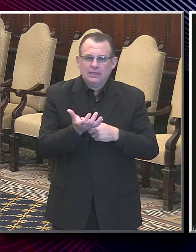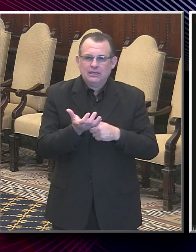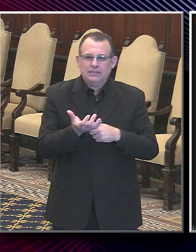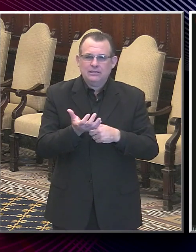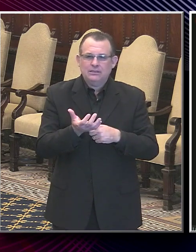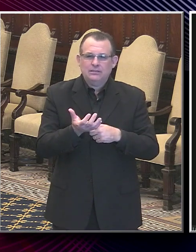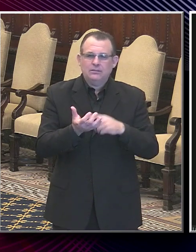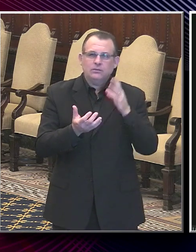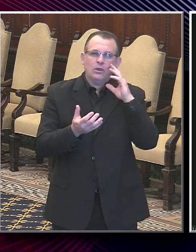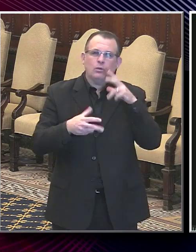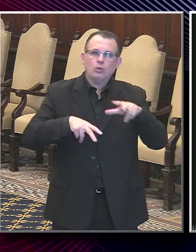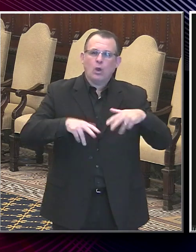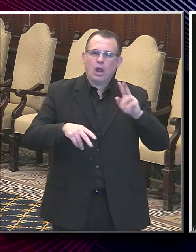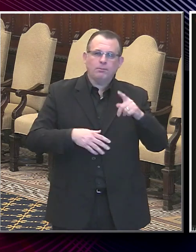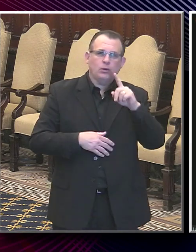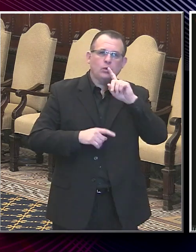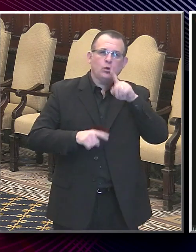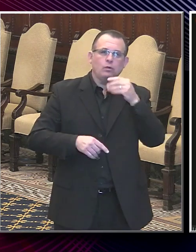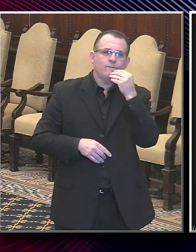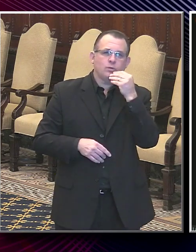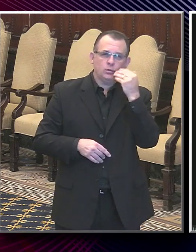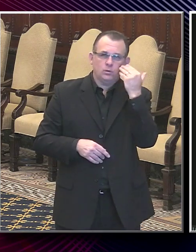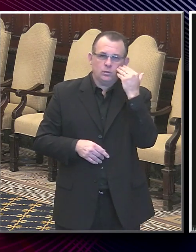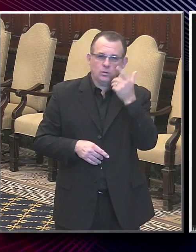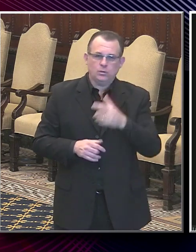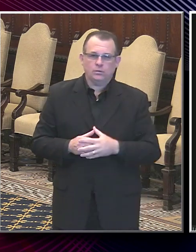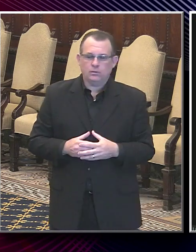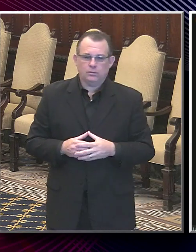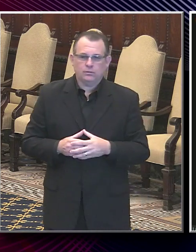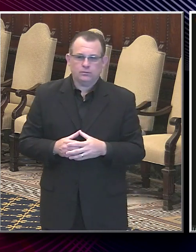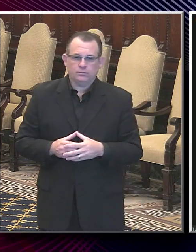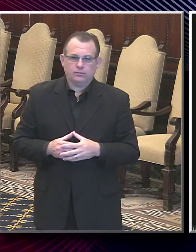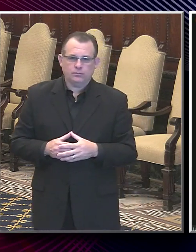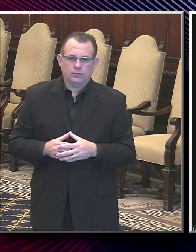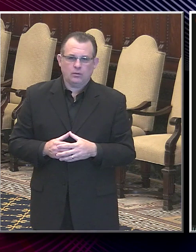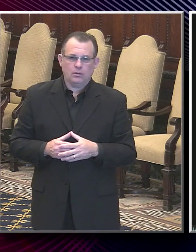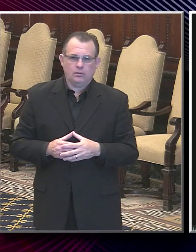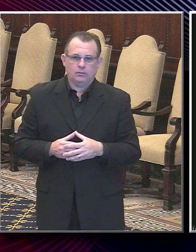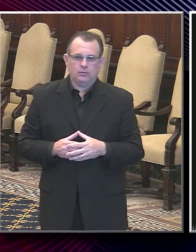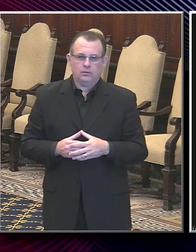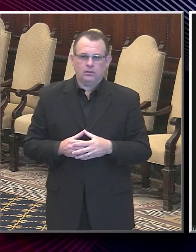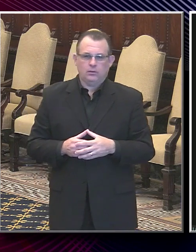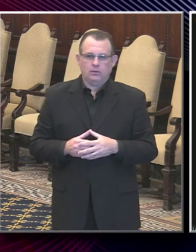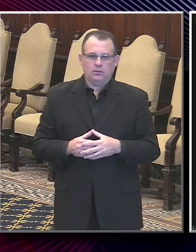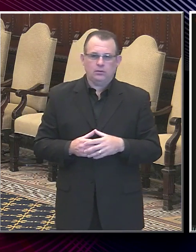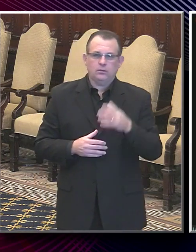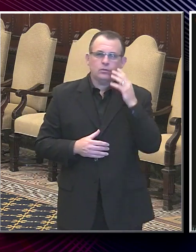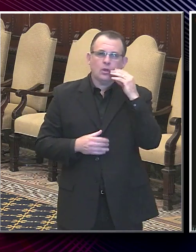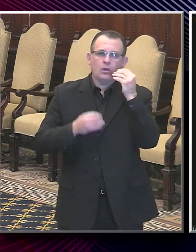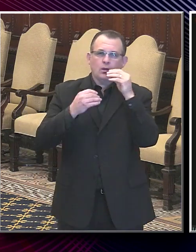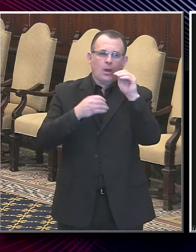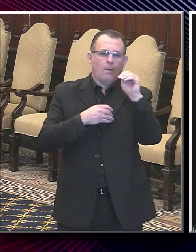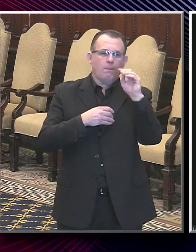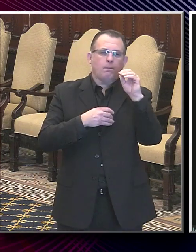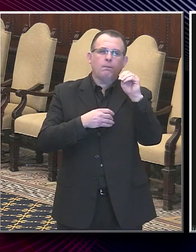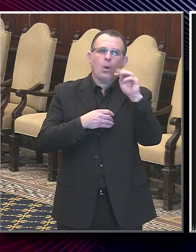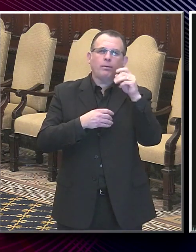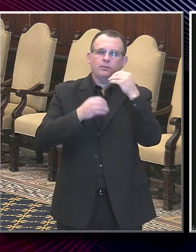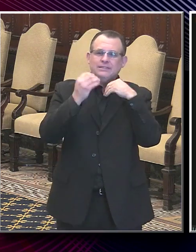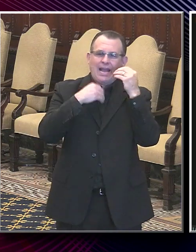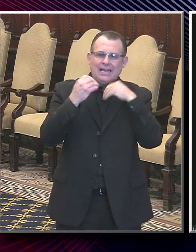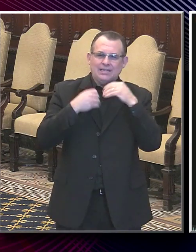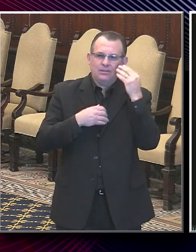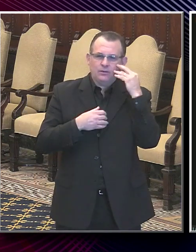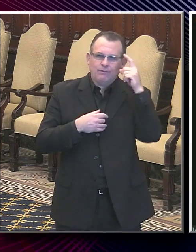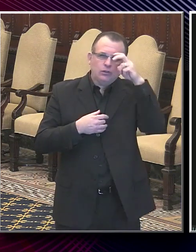for food. The mention of mobile dining, does that refer to food trucks? And are those permitted to resume